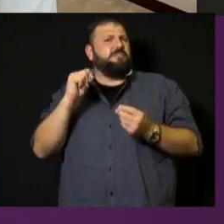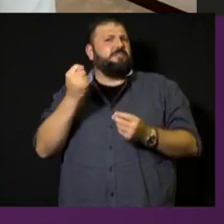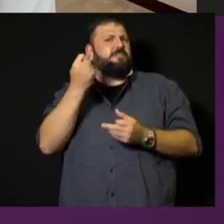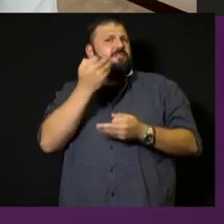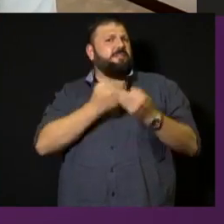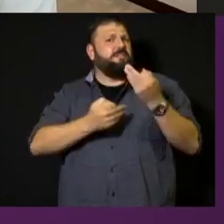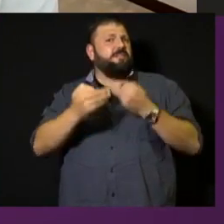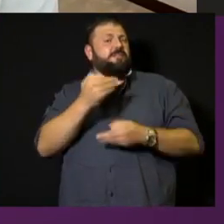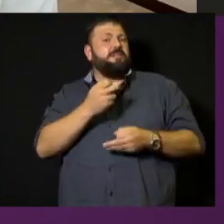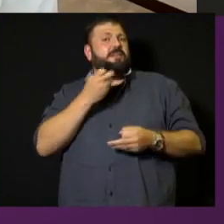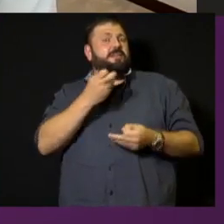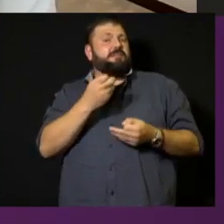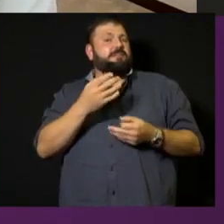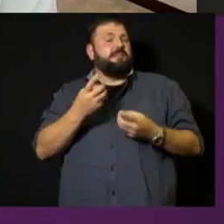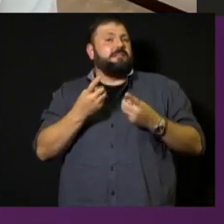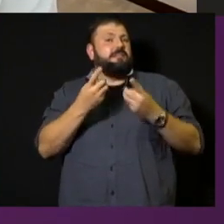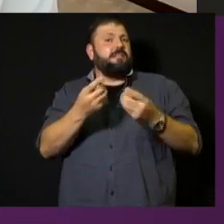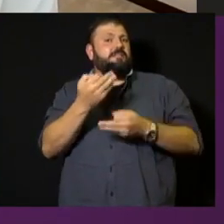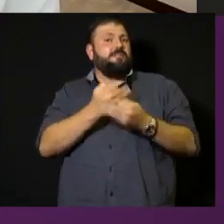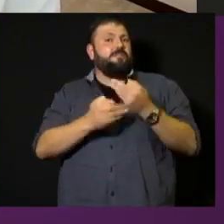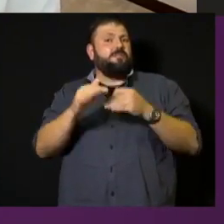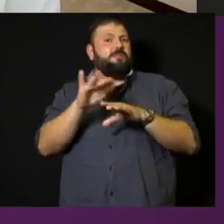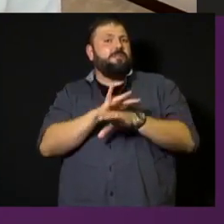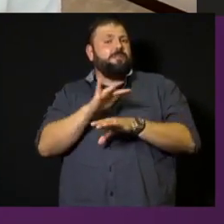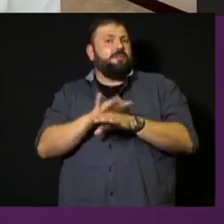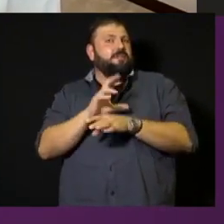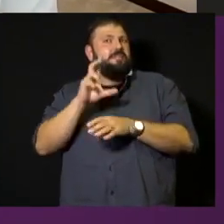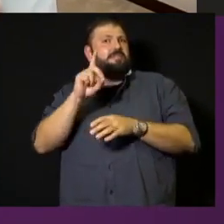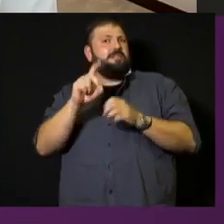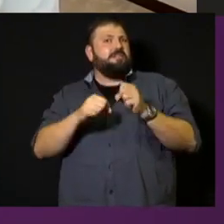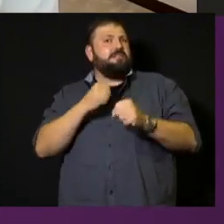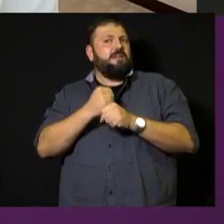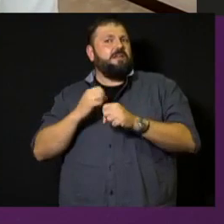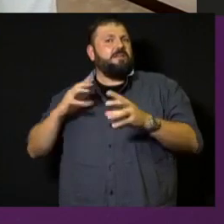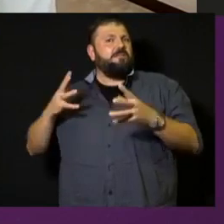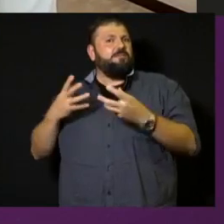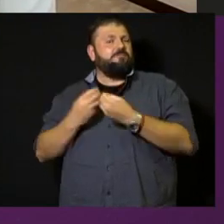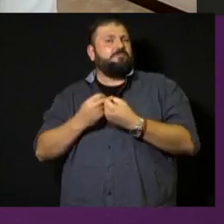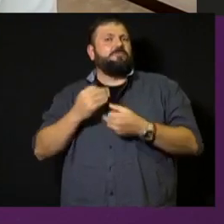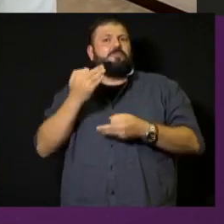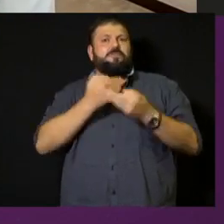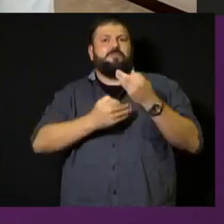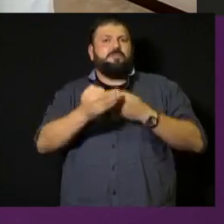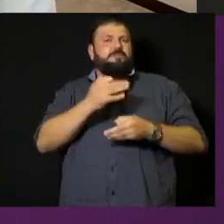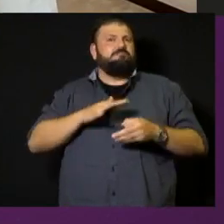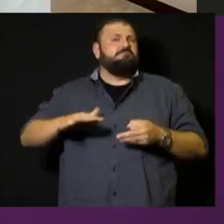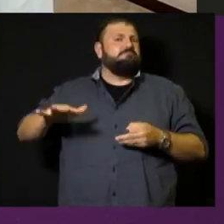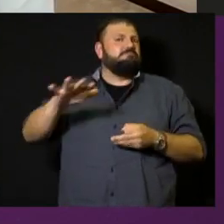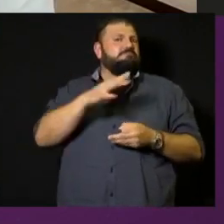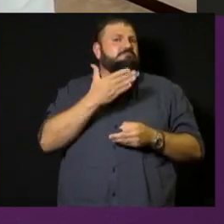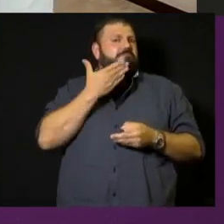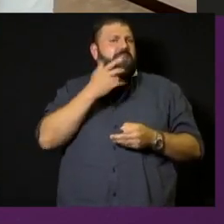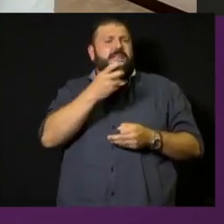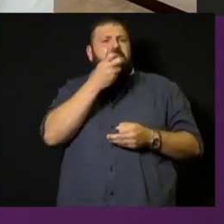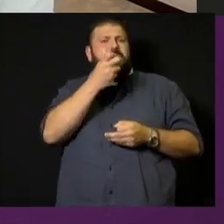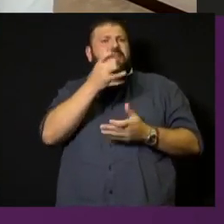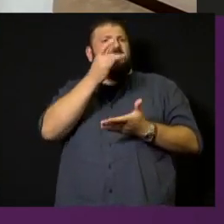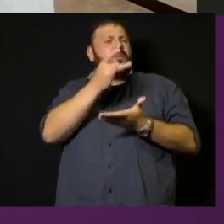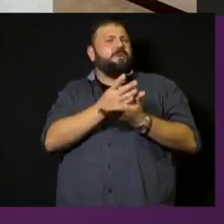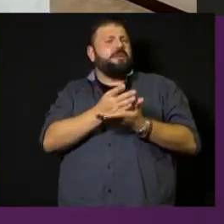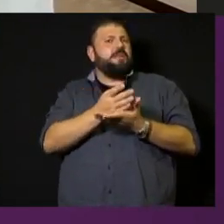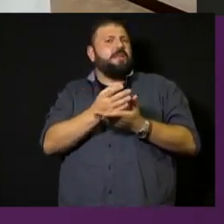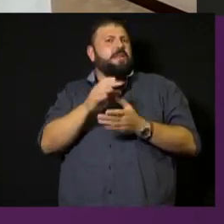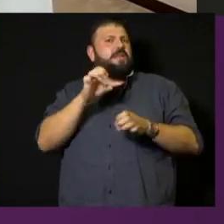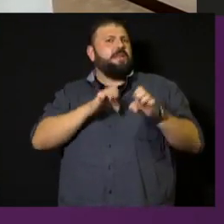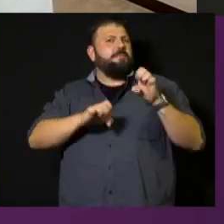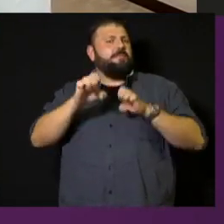and this company is adapting to the change. With 30 years of trajectory,